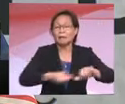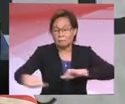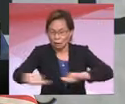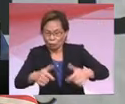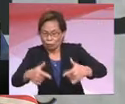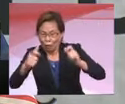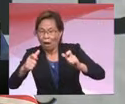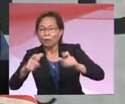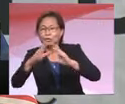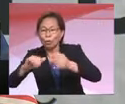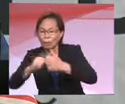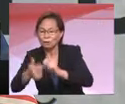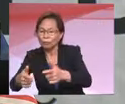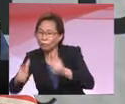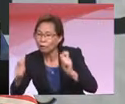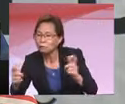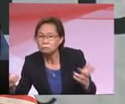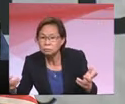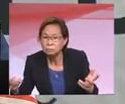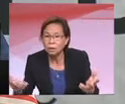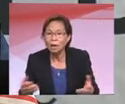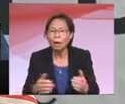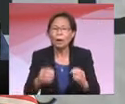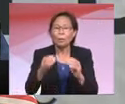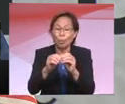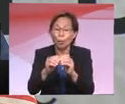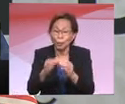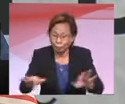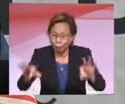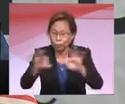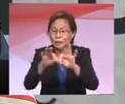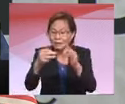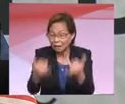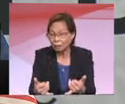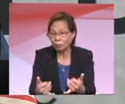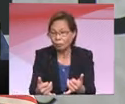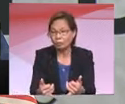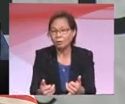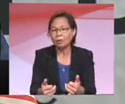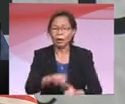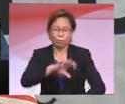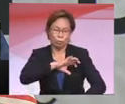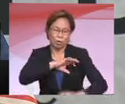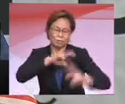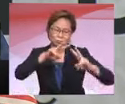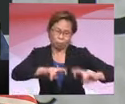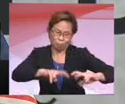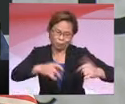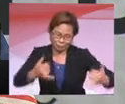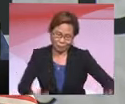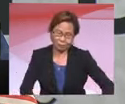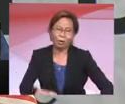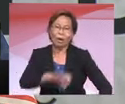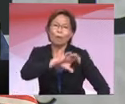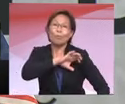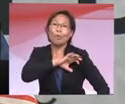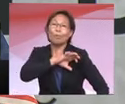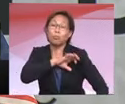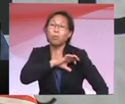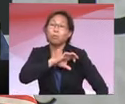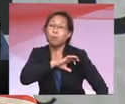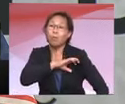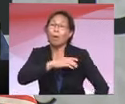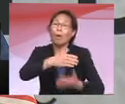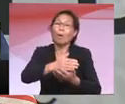possible. So, but more importantly today is under police investigation. So police is also part